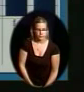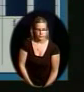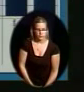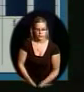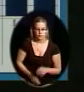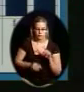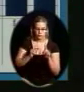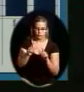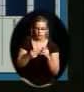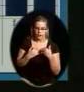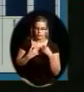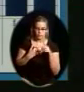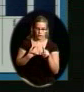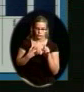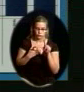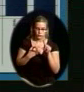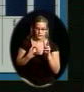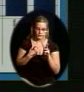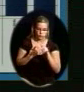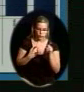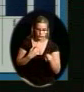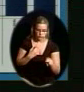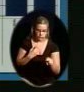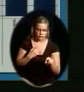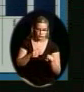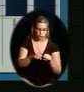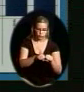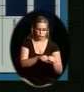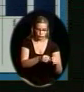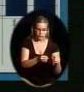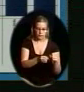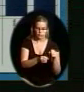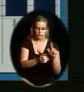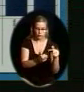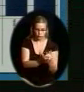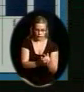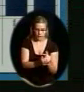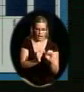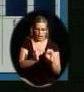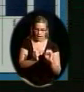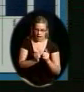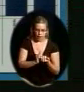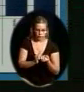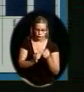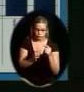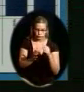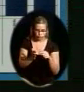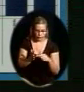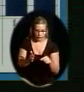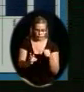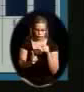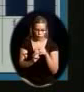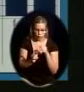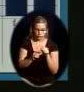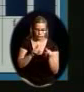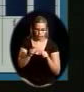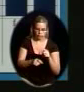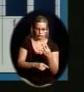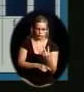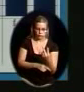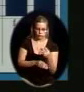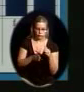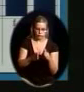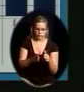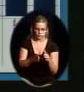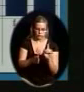So the survey has 126 questions. It's broken down by grades. So how do you score this survey? What does it mean? Well, there are two ways to look at that.